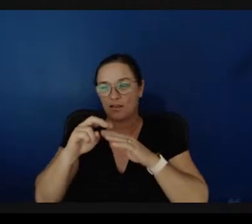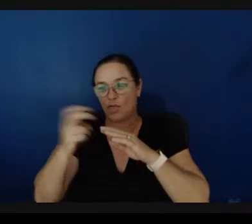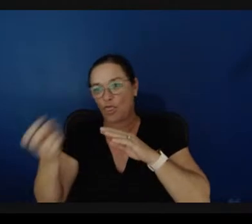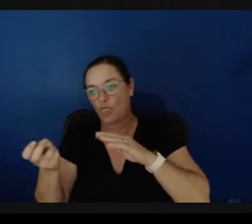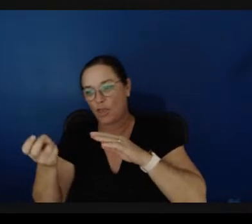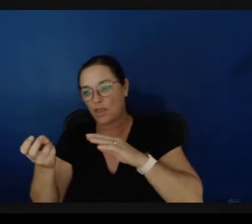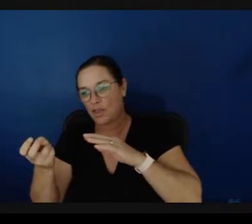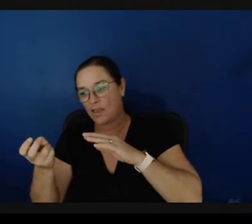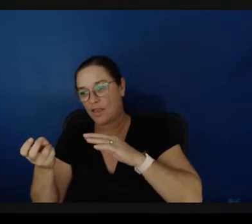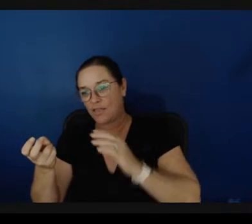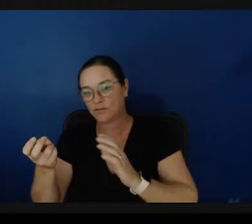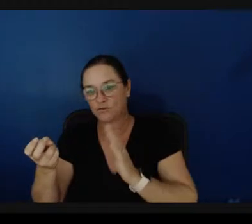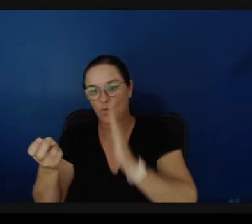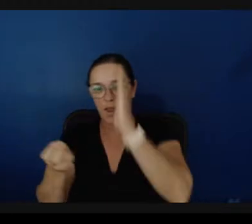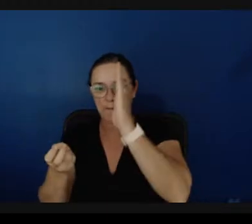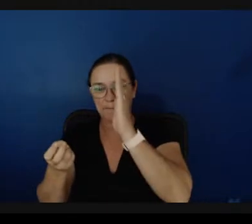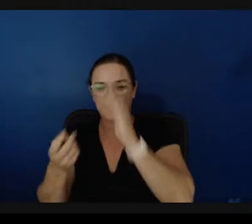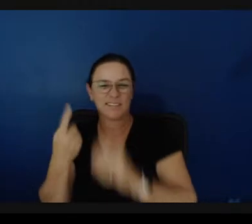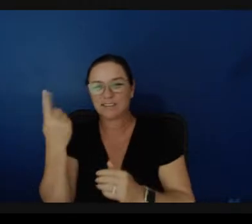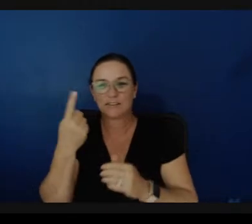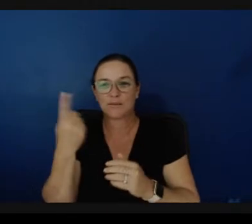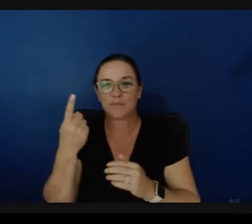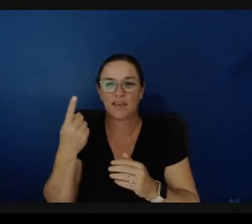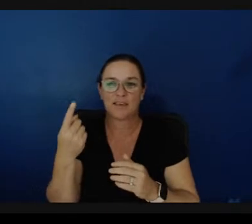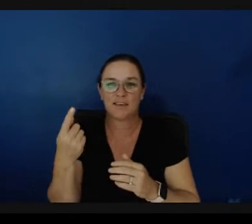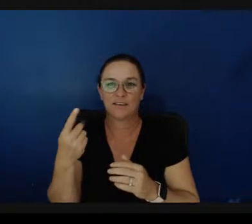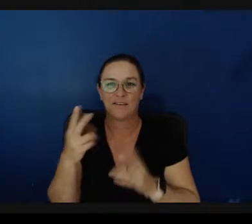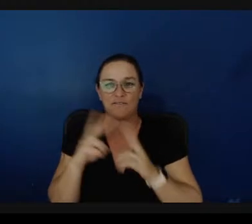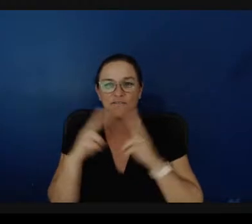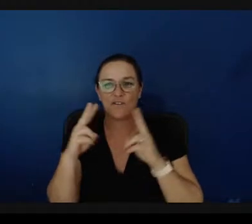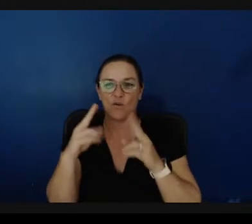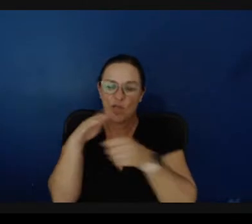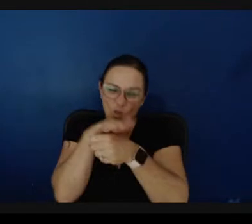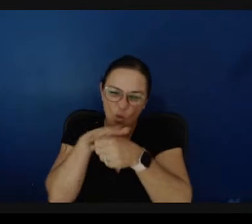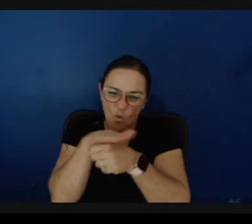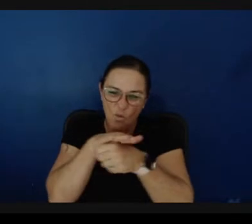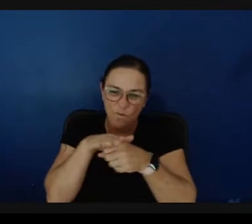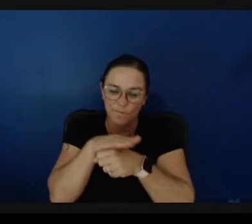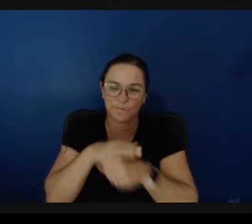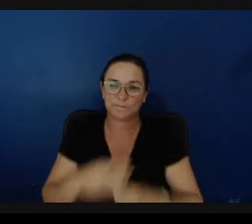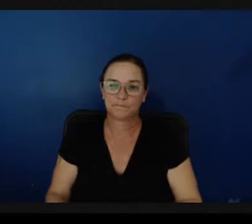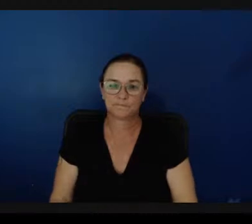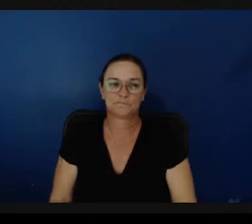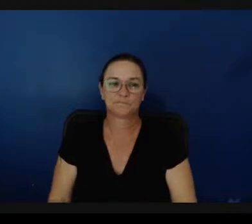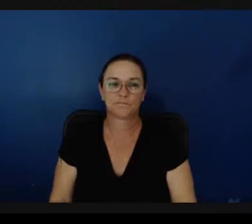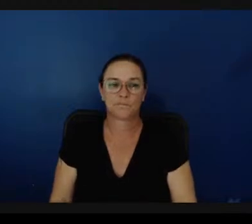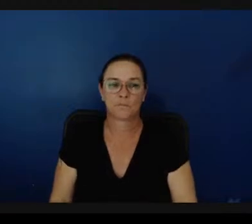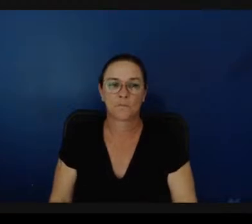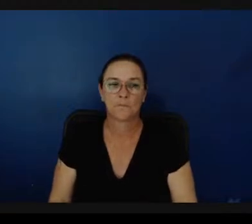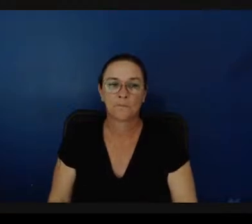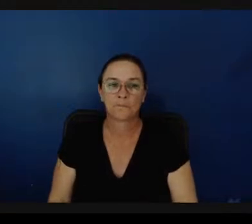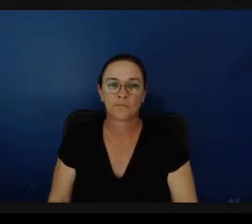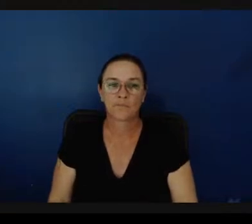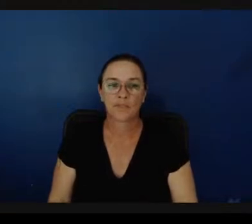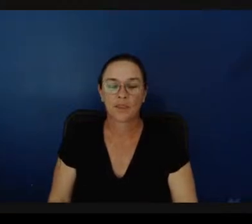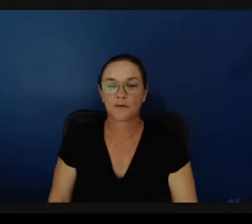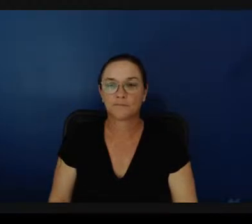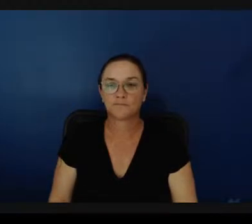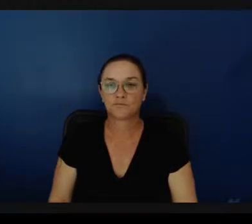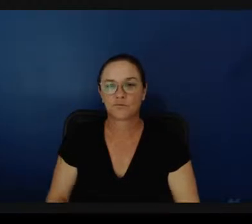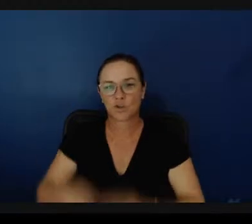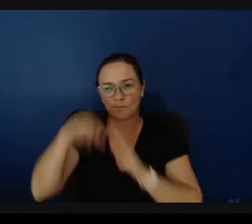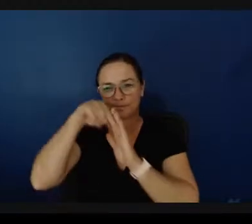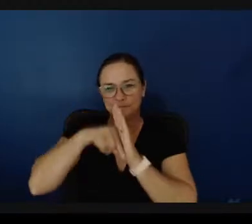thing is rising. It's something weird and very localized like that, right? And to dig into it a little bit more, we can go